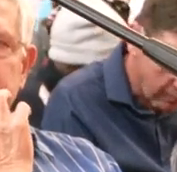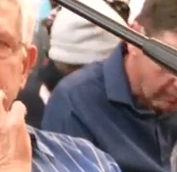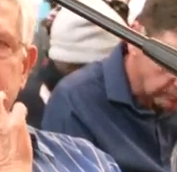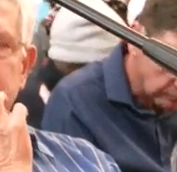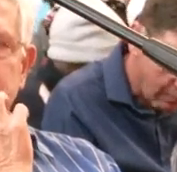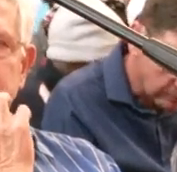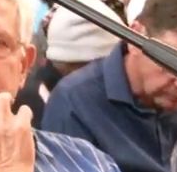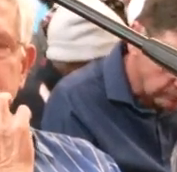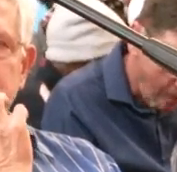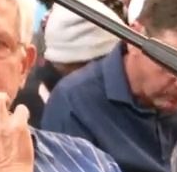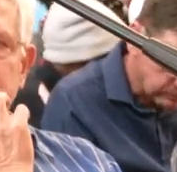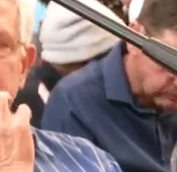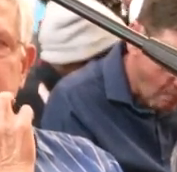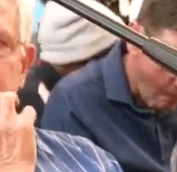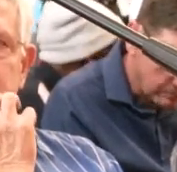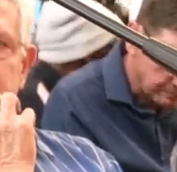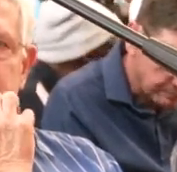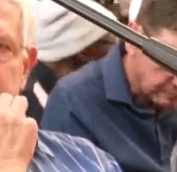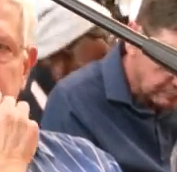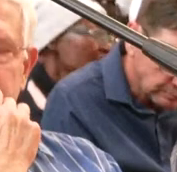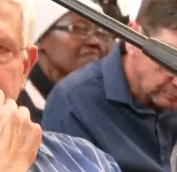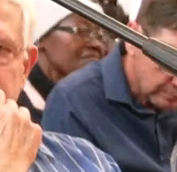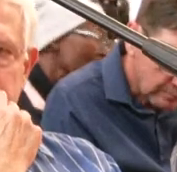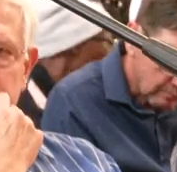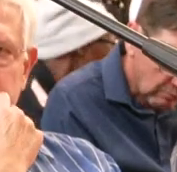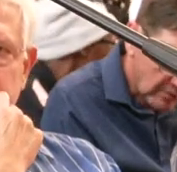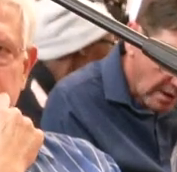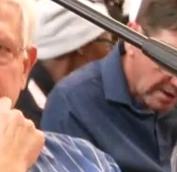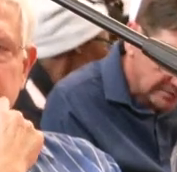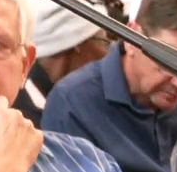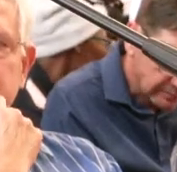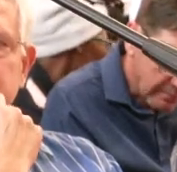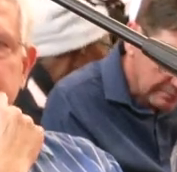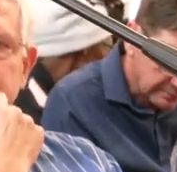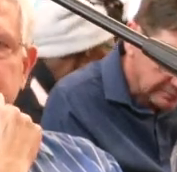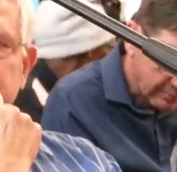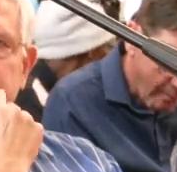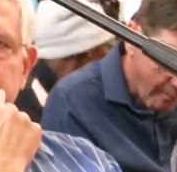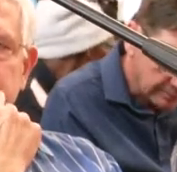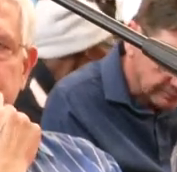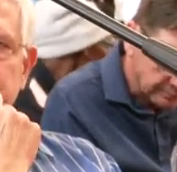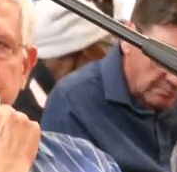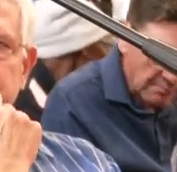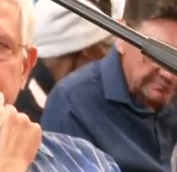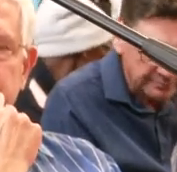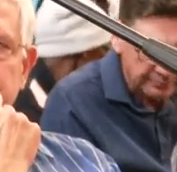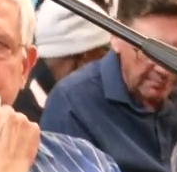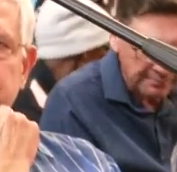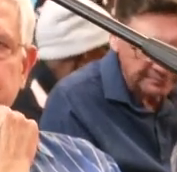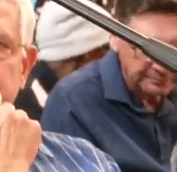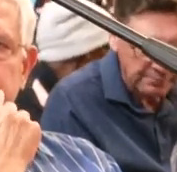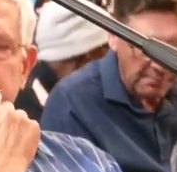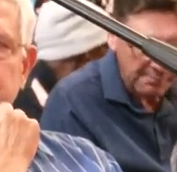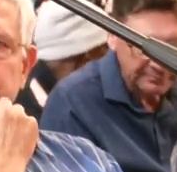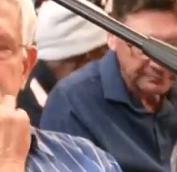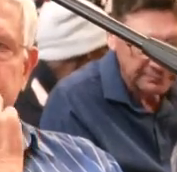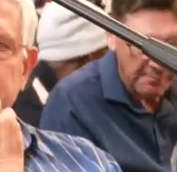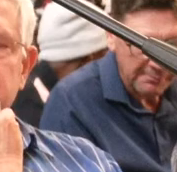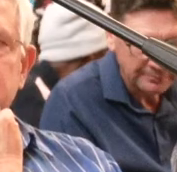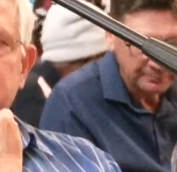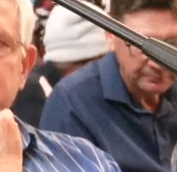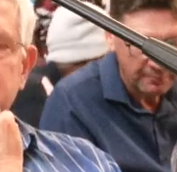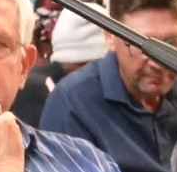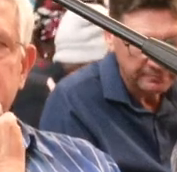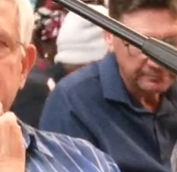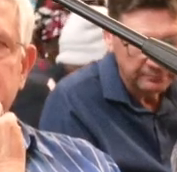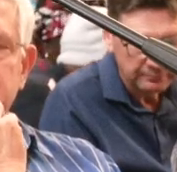schools in this 13 it says provided that the language policy of a